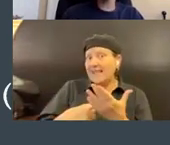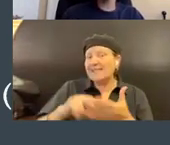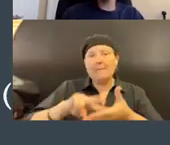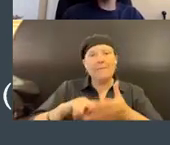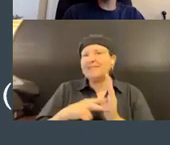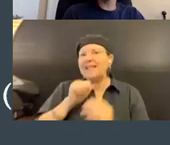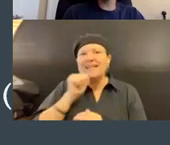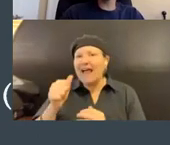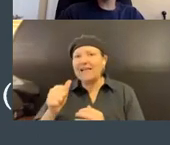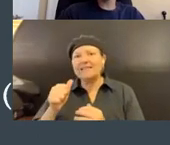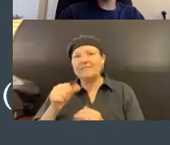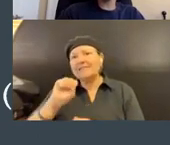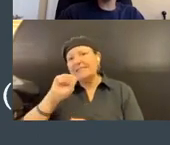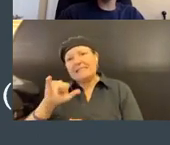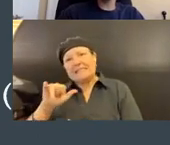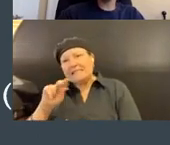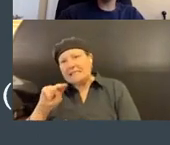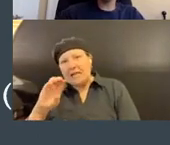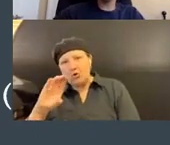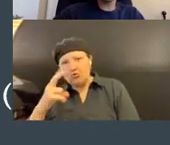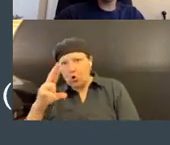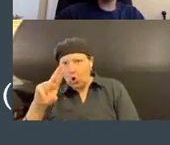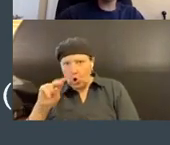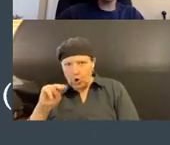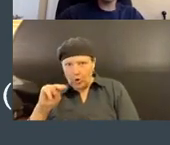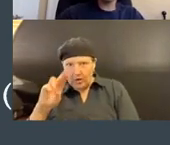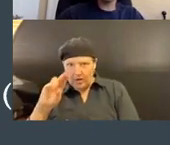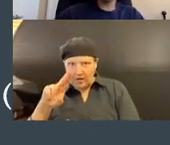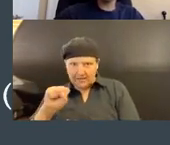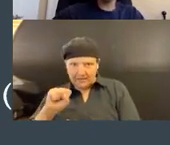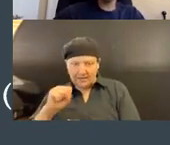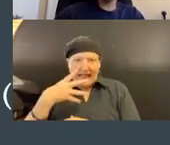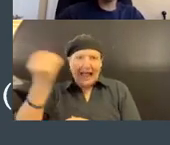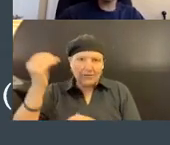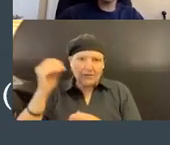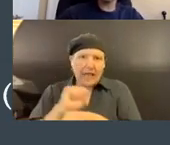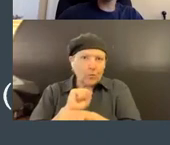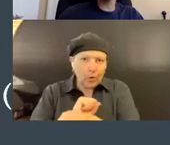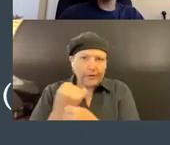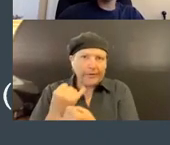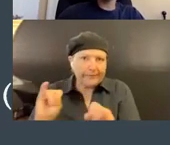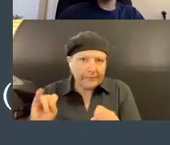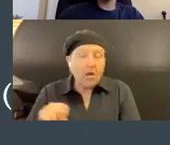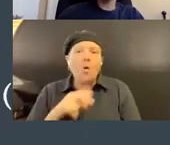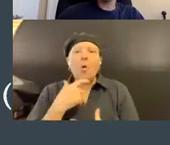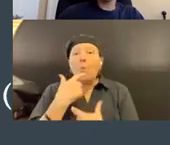when the teacher assigns, a student to some reading or watching a video or